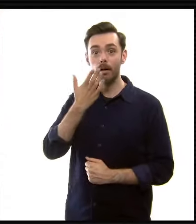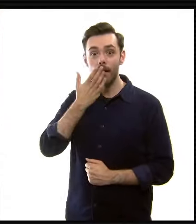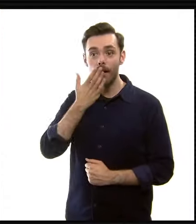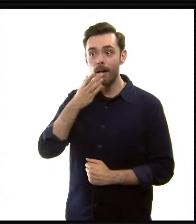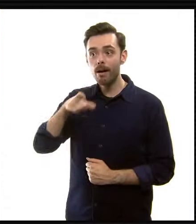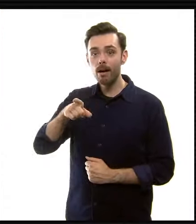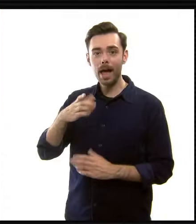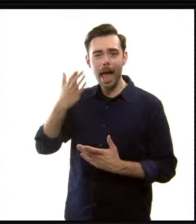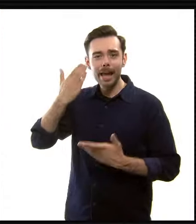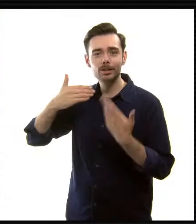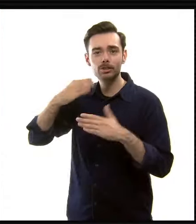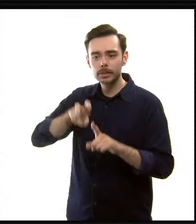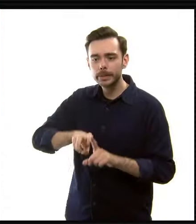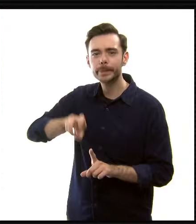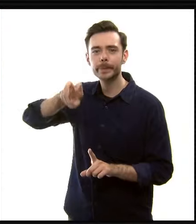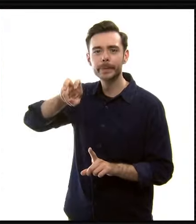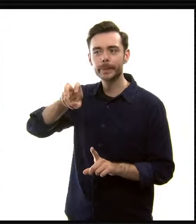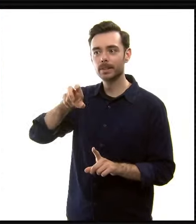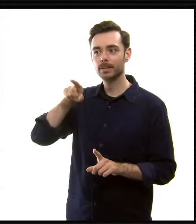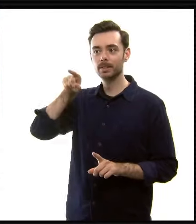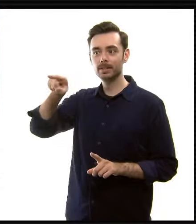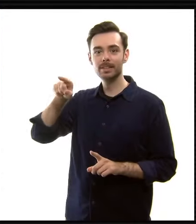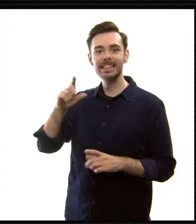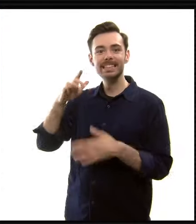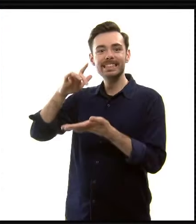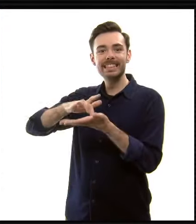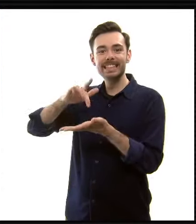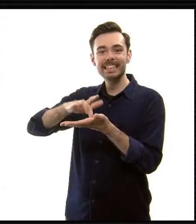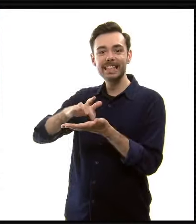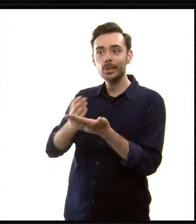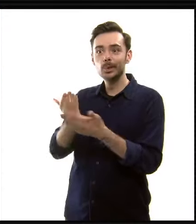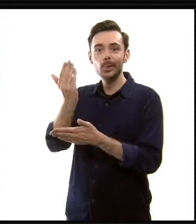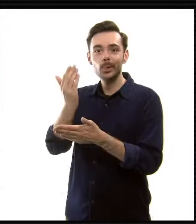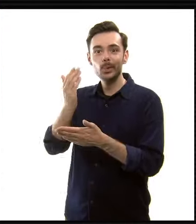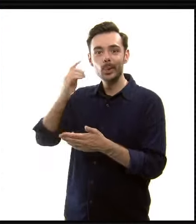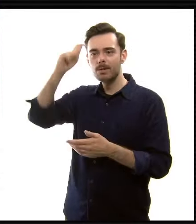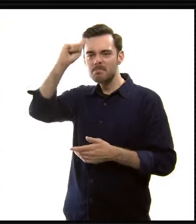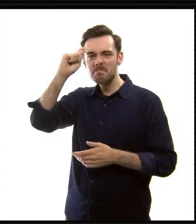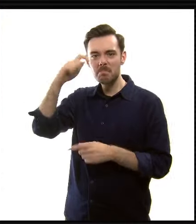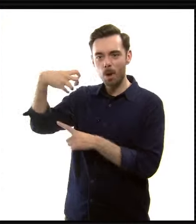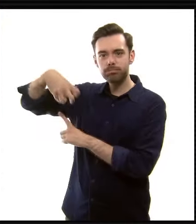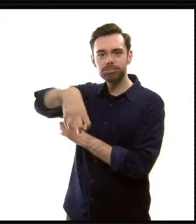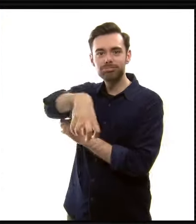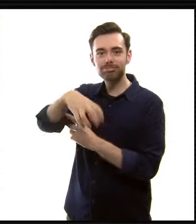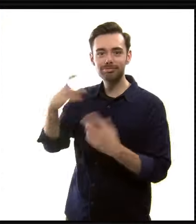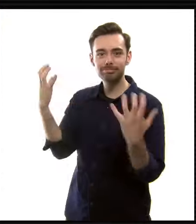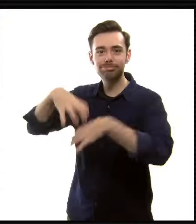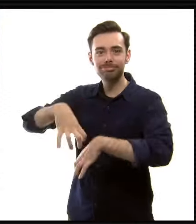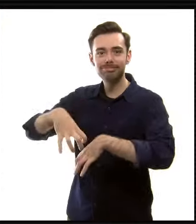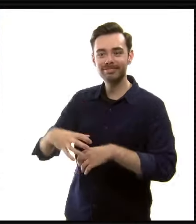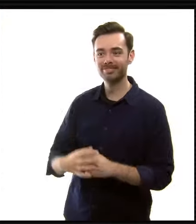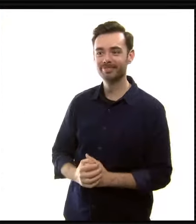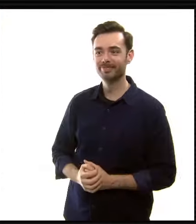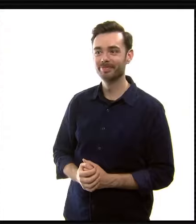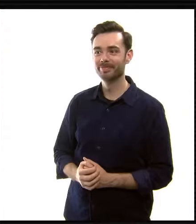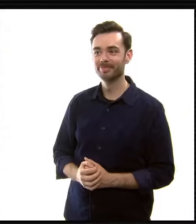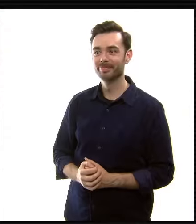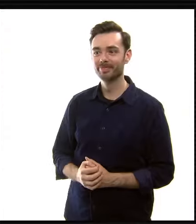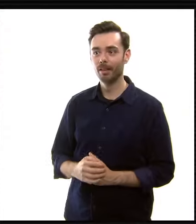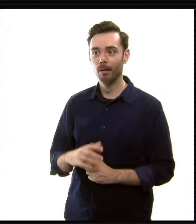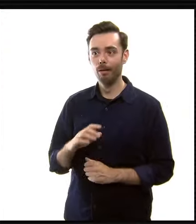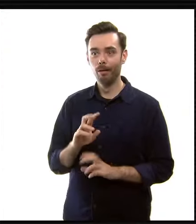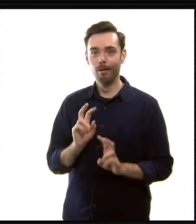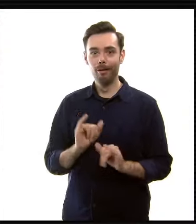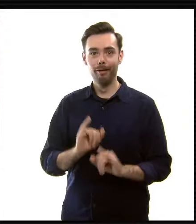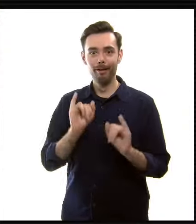what's going on up here, yeah, because they don't have time for ancient ruins. This is all looking a bit precarious. We need to hand over to Finland now. Jamie. All right, we